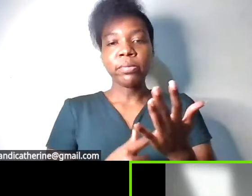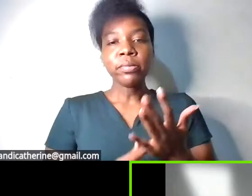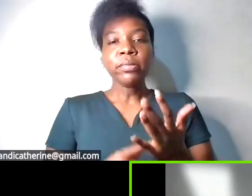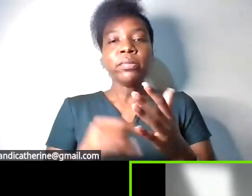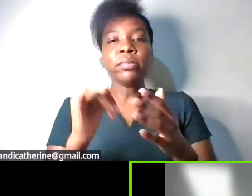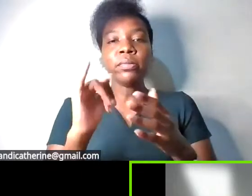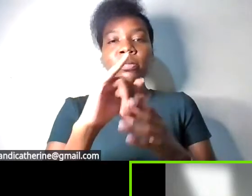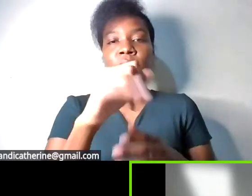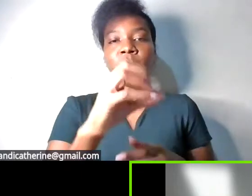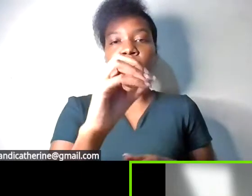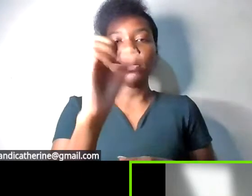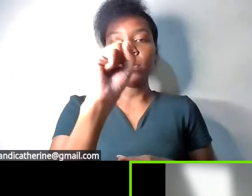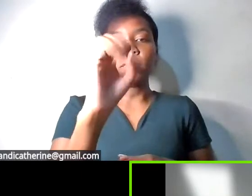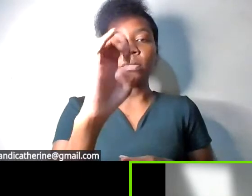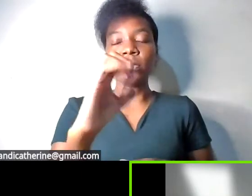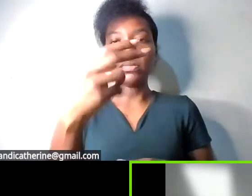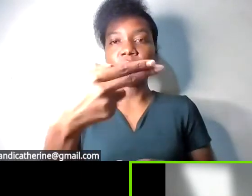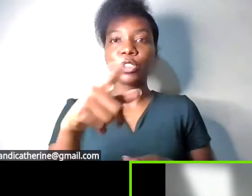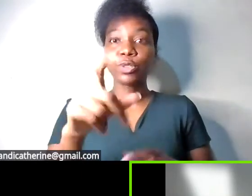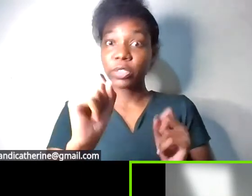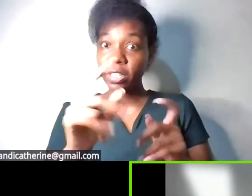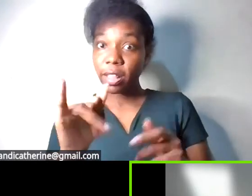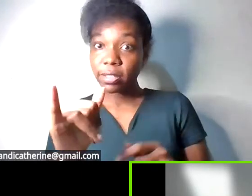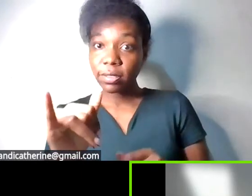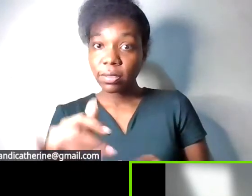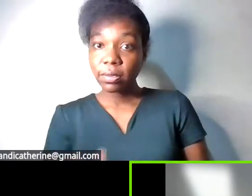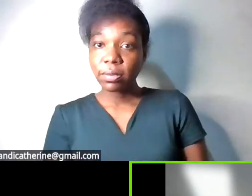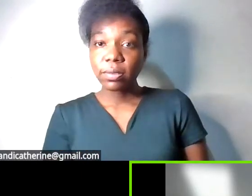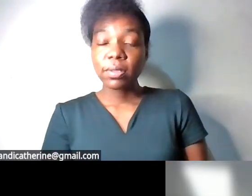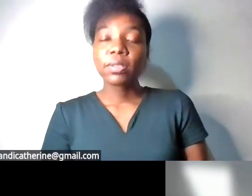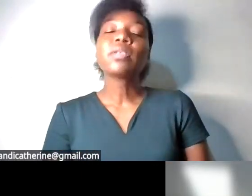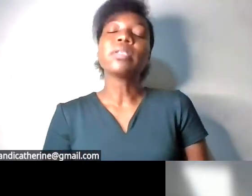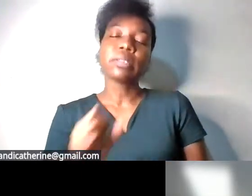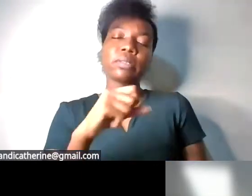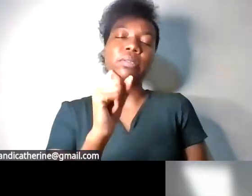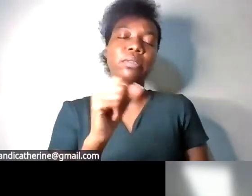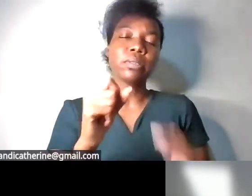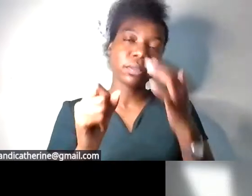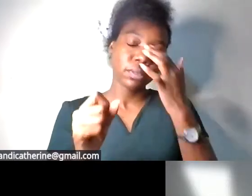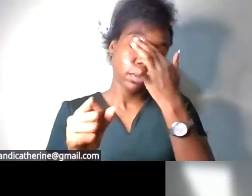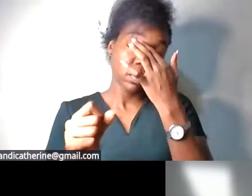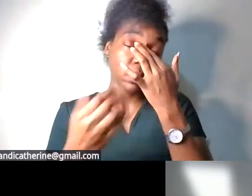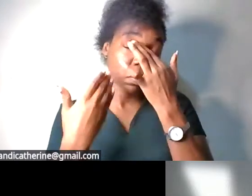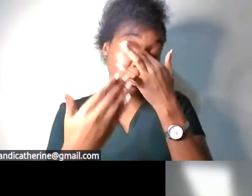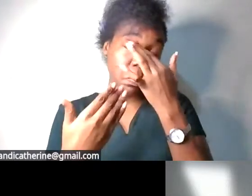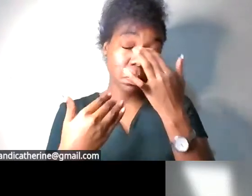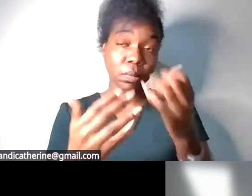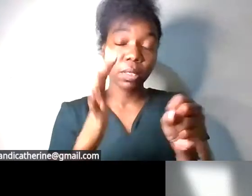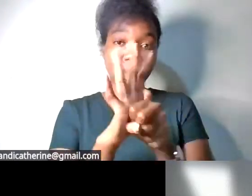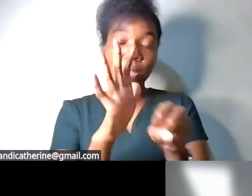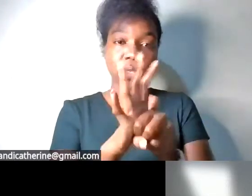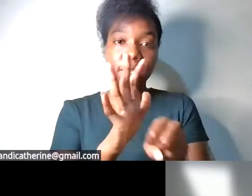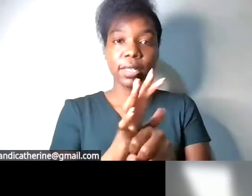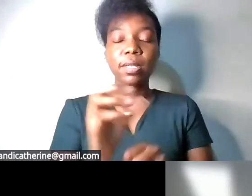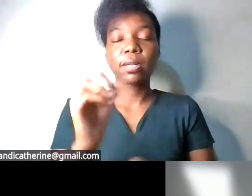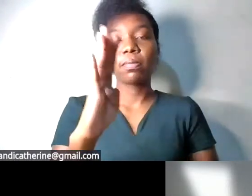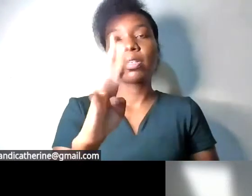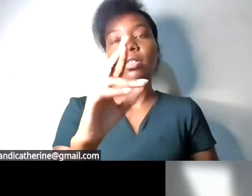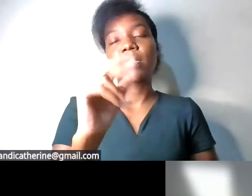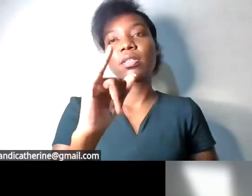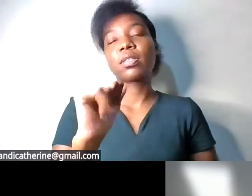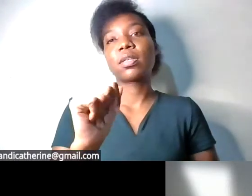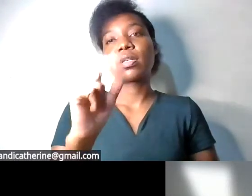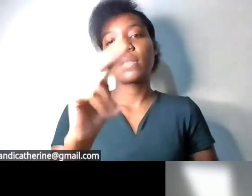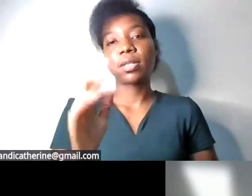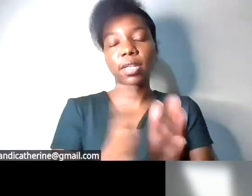you okay with that? Yes. Thank you very much, Brian. Thank you very much, Brian, and thank you very much, Principal Sarah, for helping us to